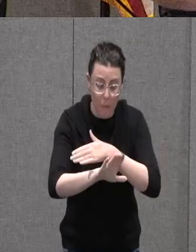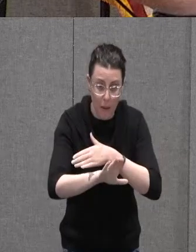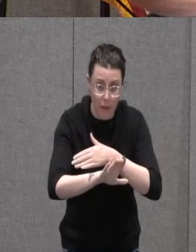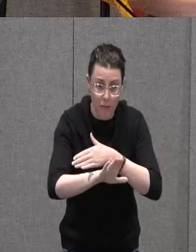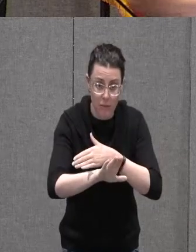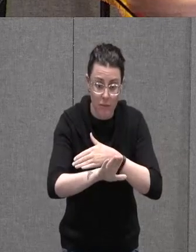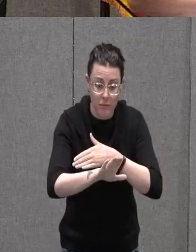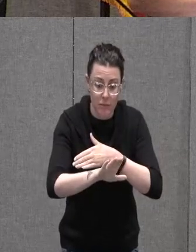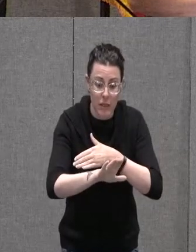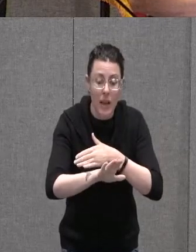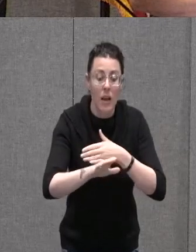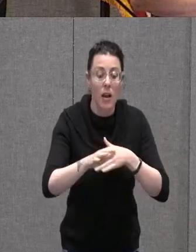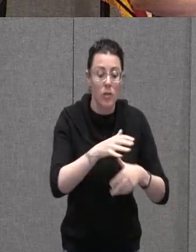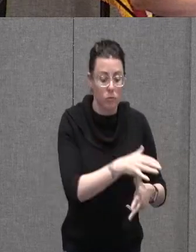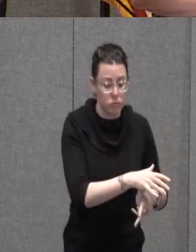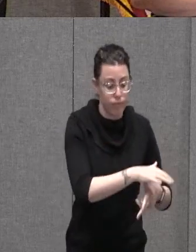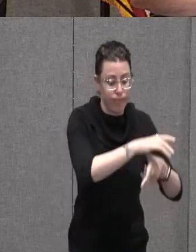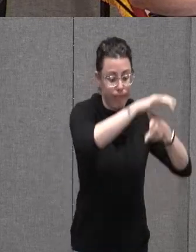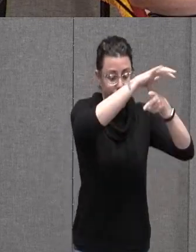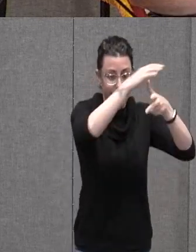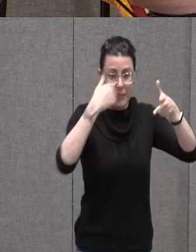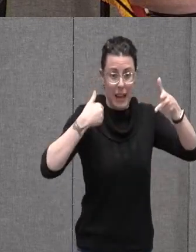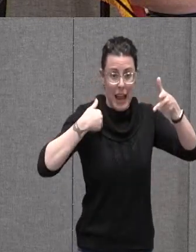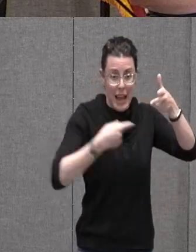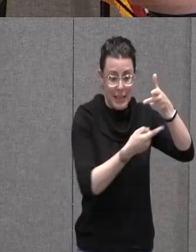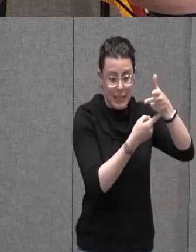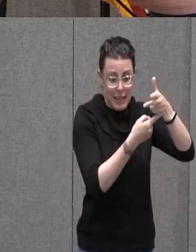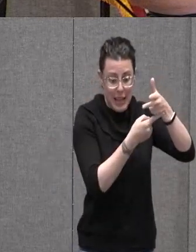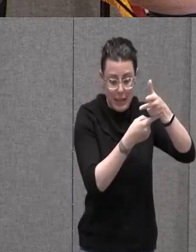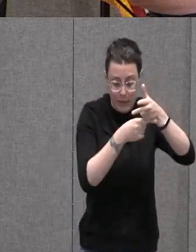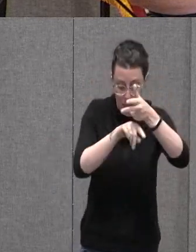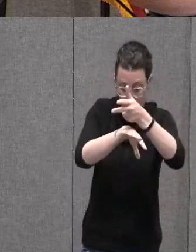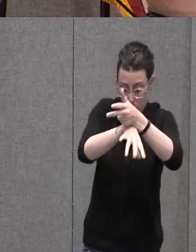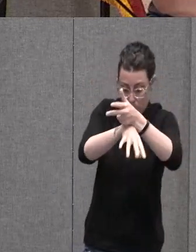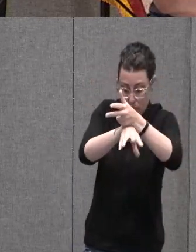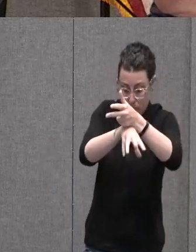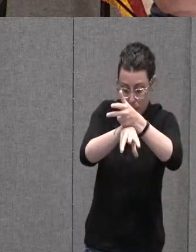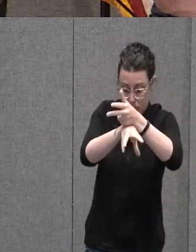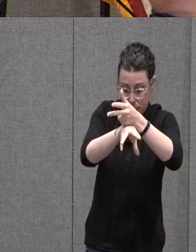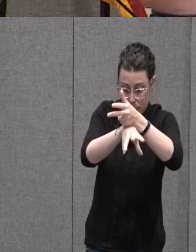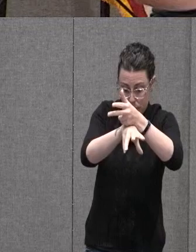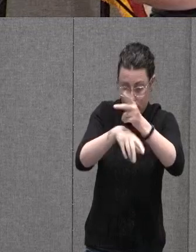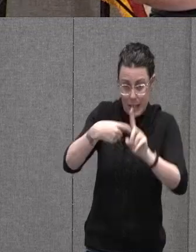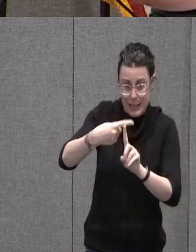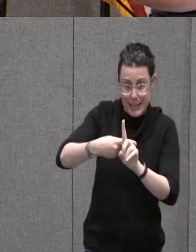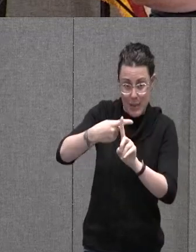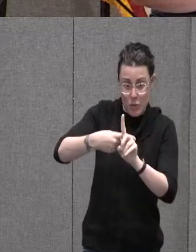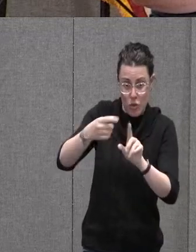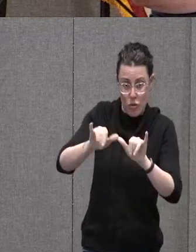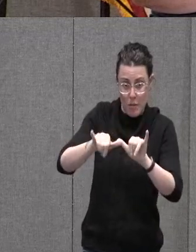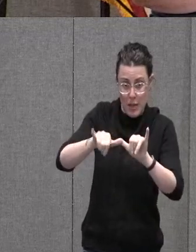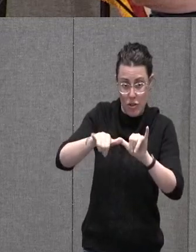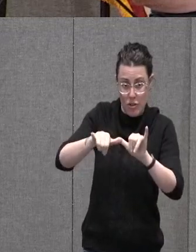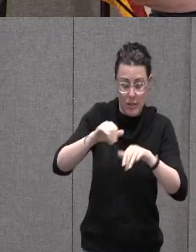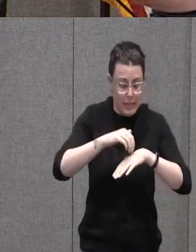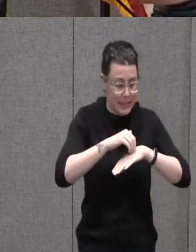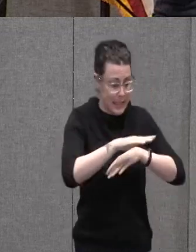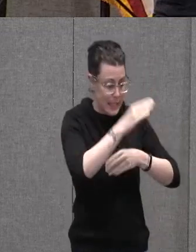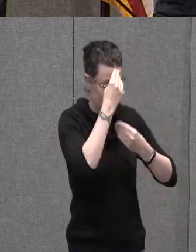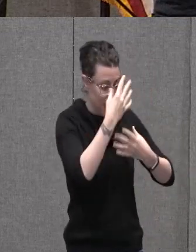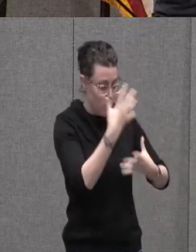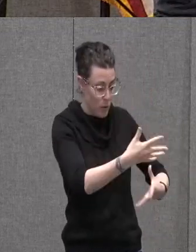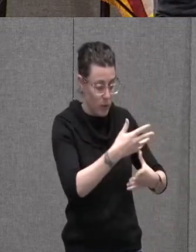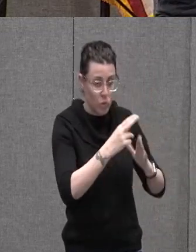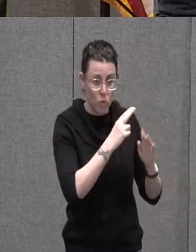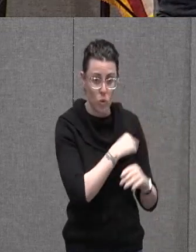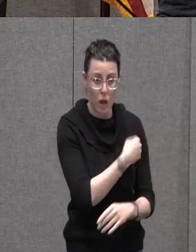flies up, it has a thermometer, sees people down there, takes their temperature, sends it back to the hospital, Oh, wow. and they could have a record. So